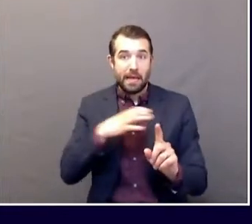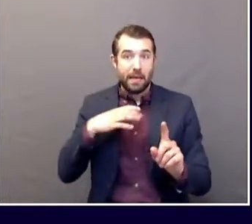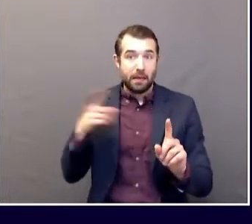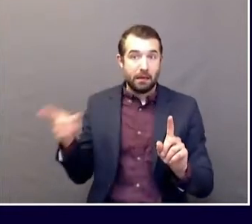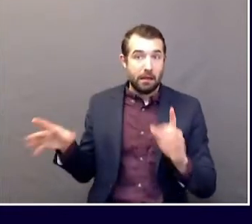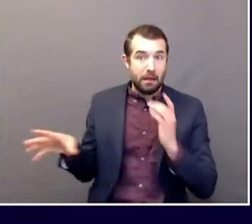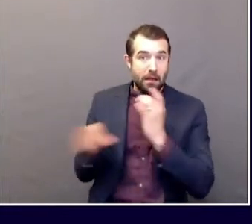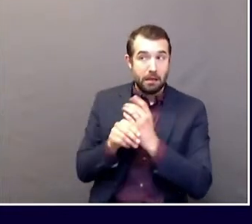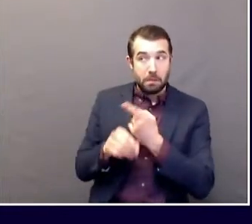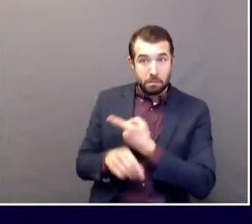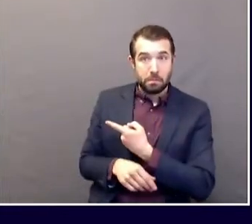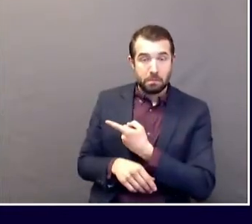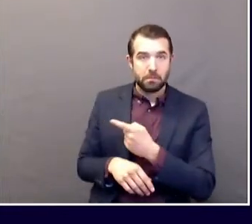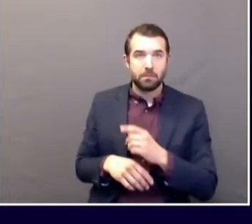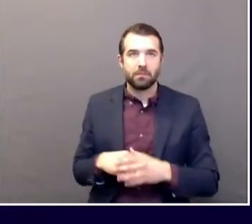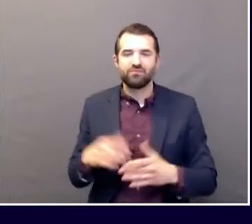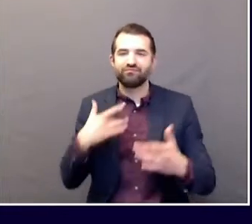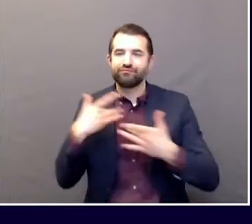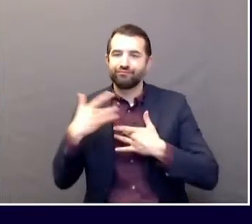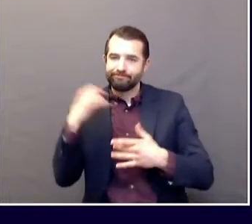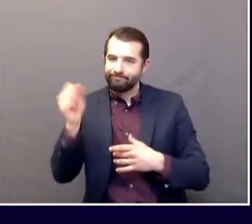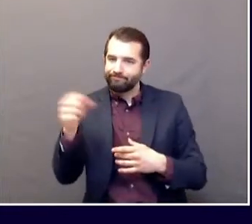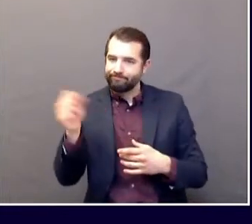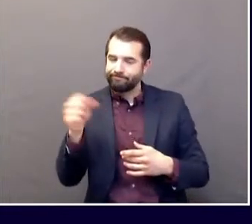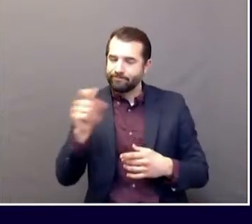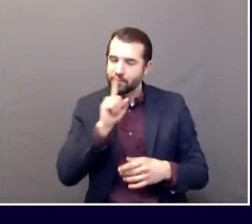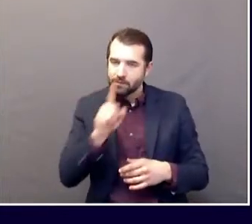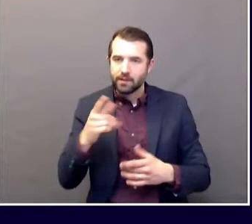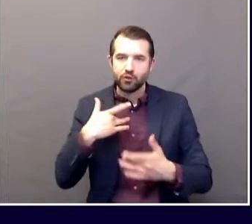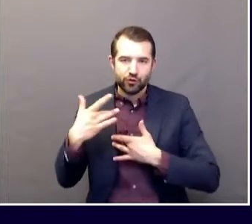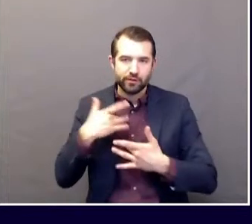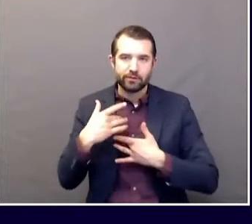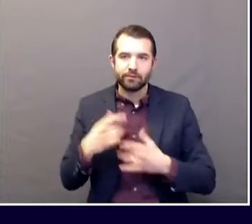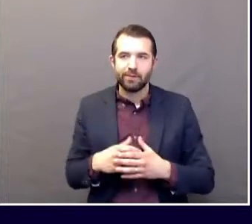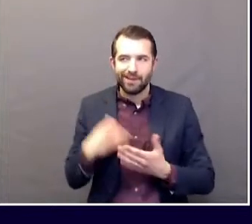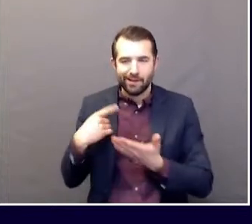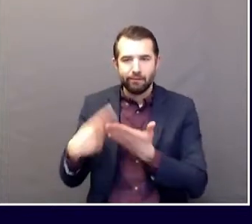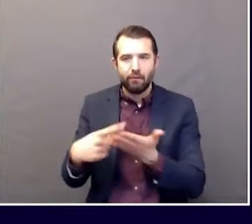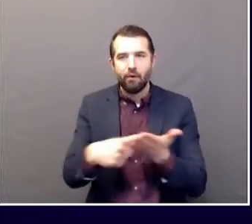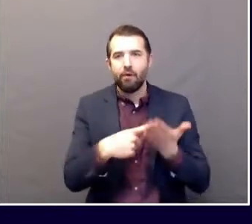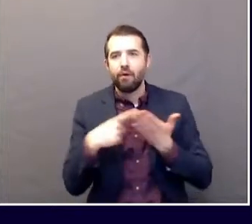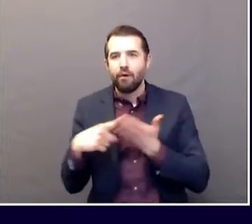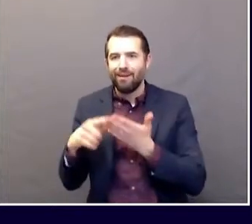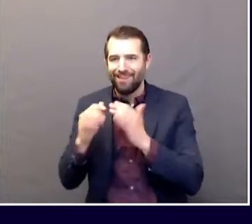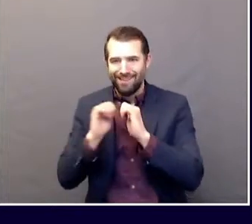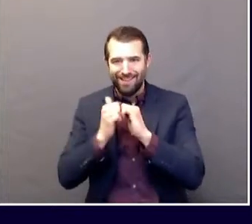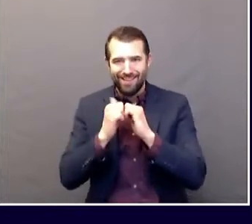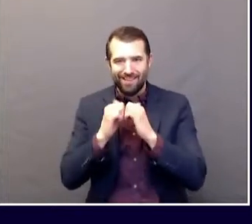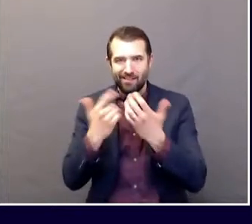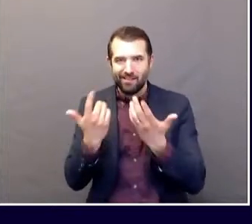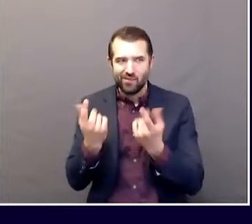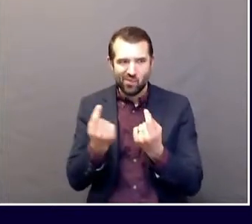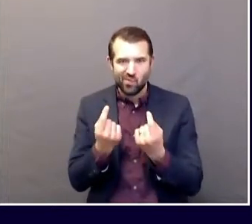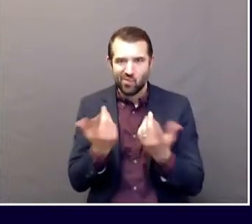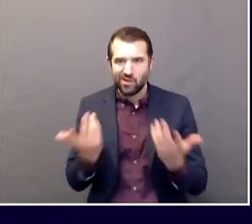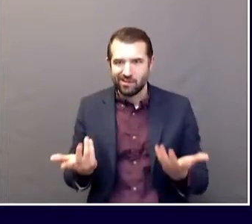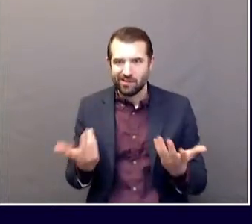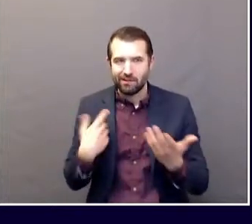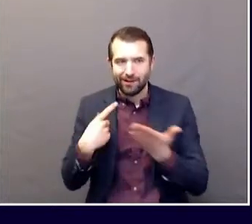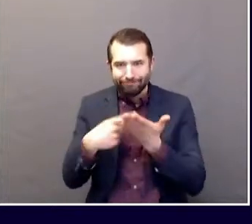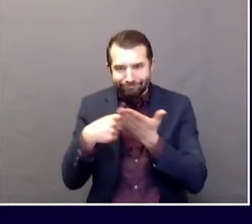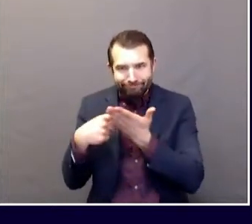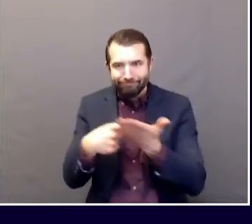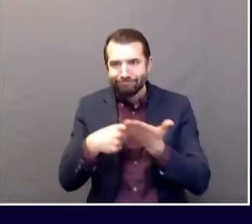is a concern, Evan, and it's a concern that we grappled with early on. I will say at the same time, as the